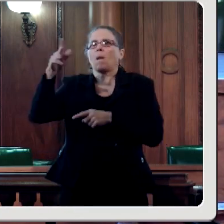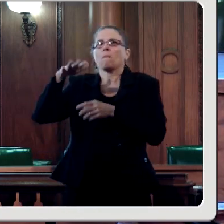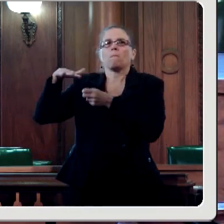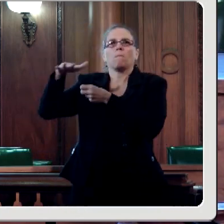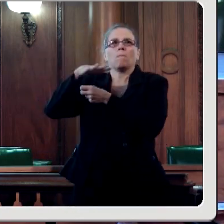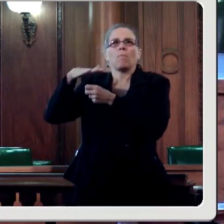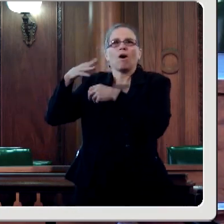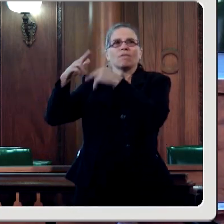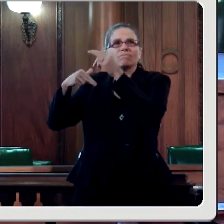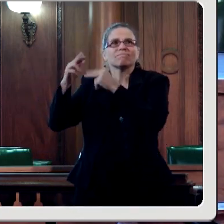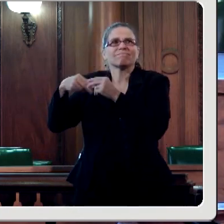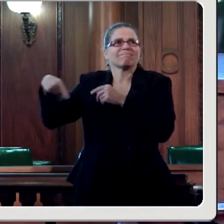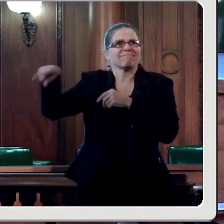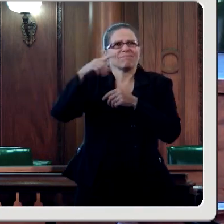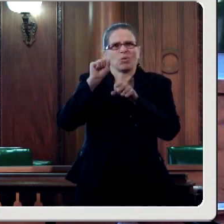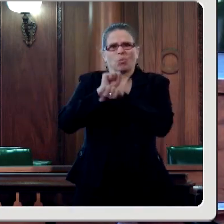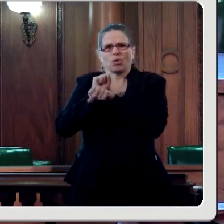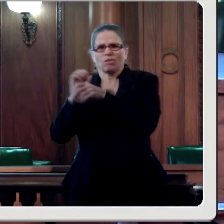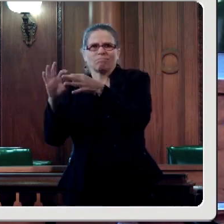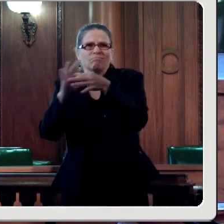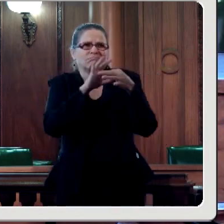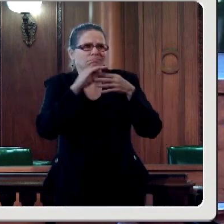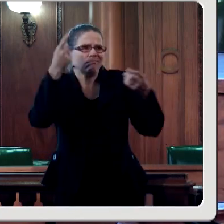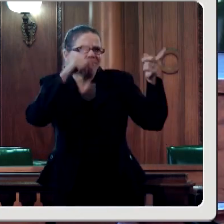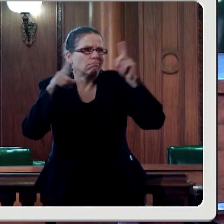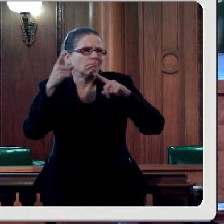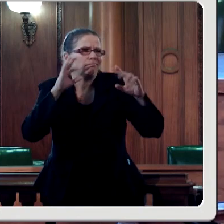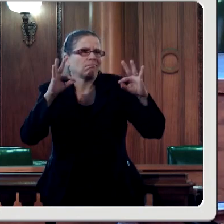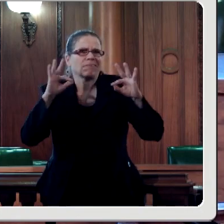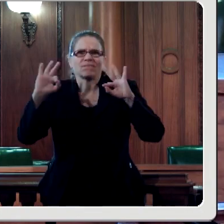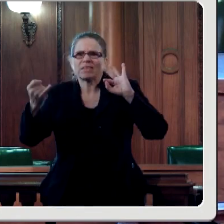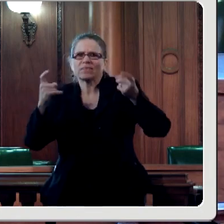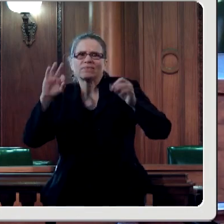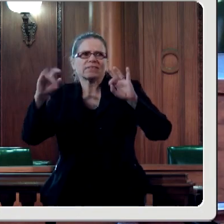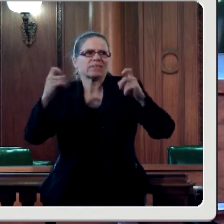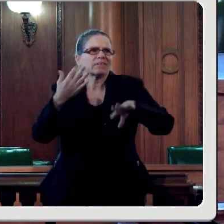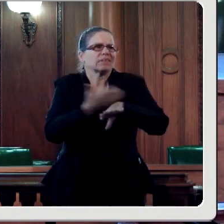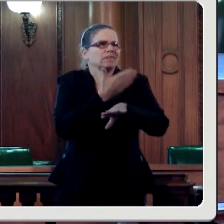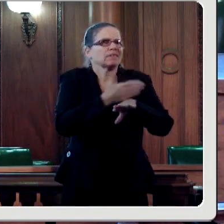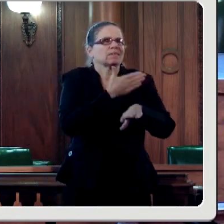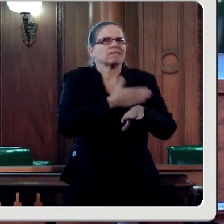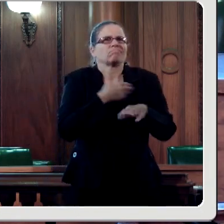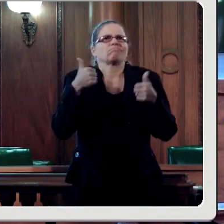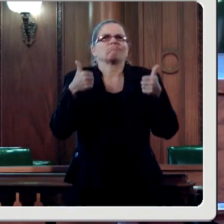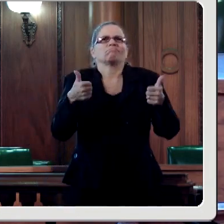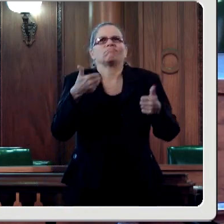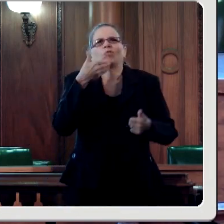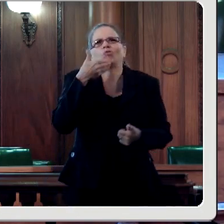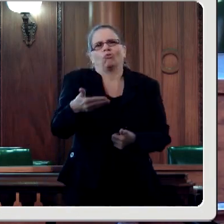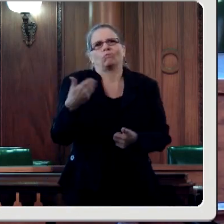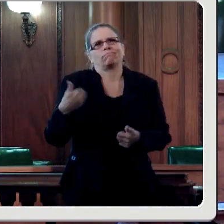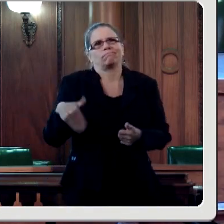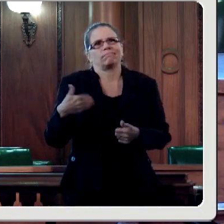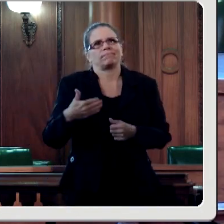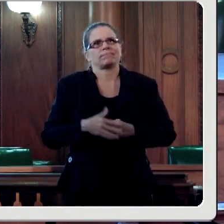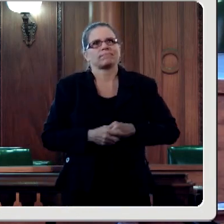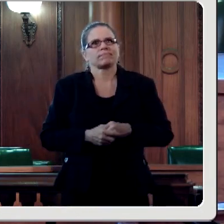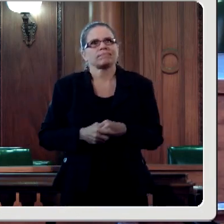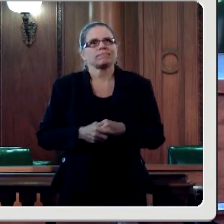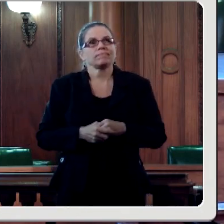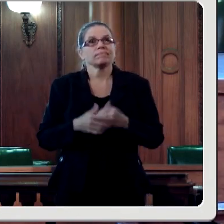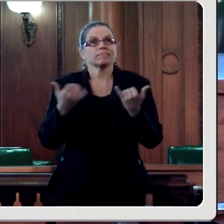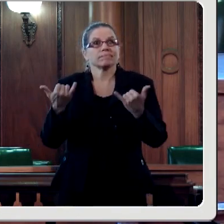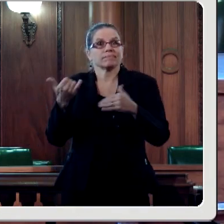our good working relationship as they take over Columbia Gas. Later this afternoon, I will be with the President of Eversource,